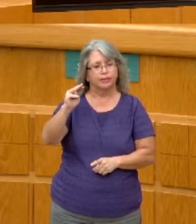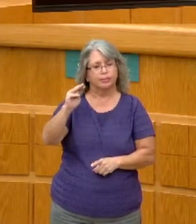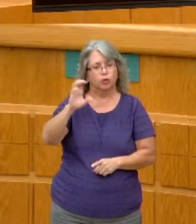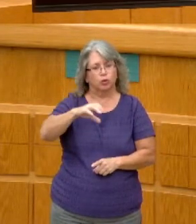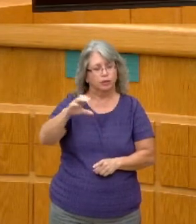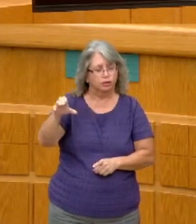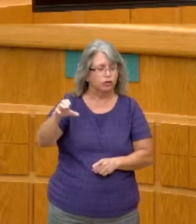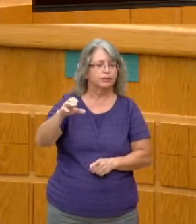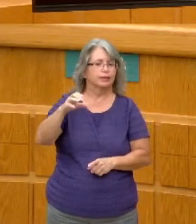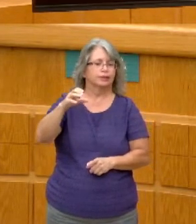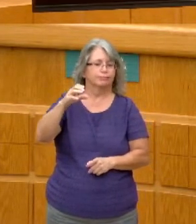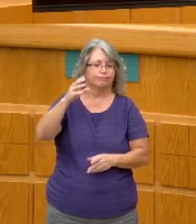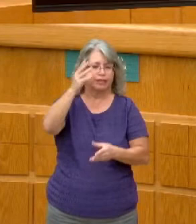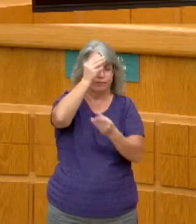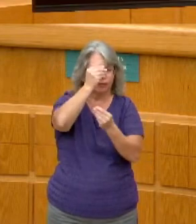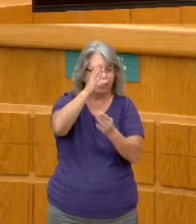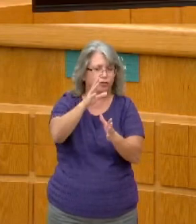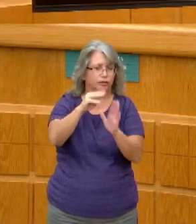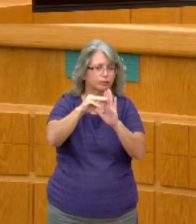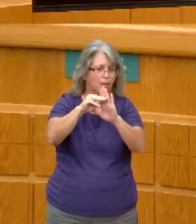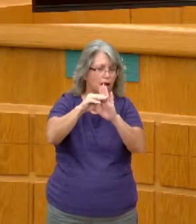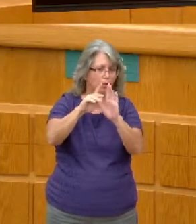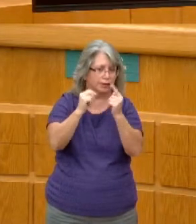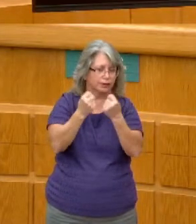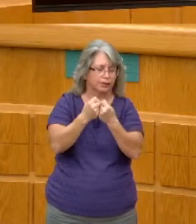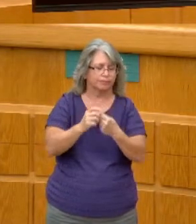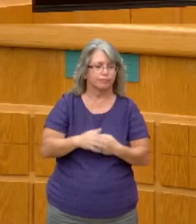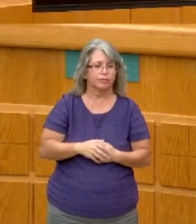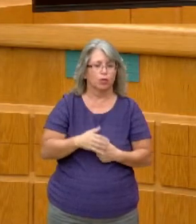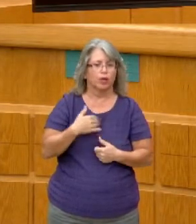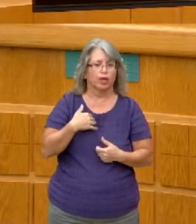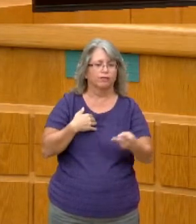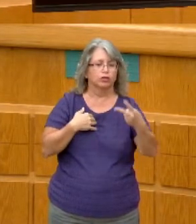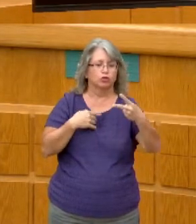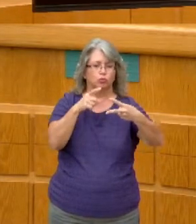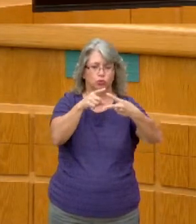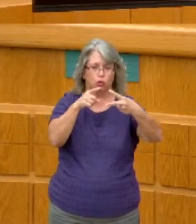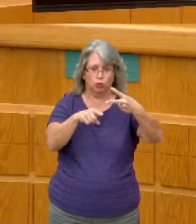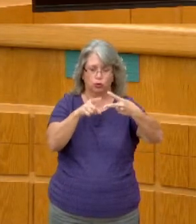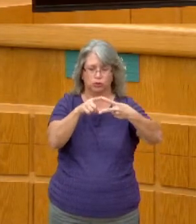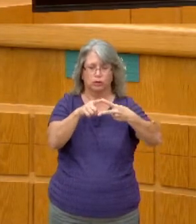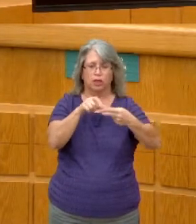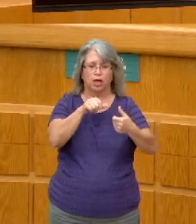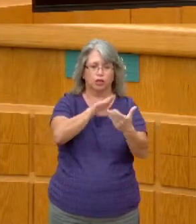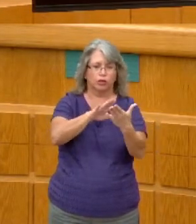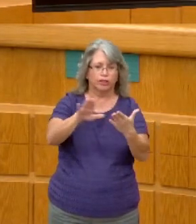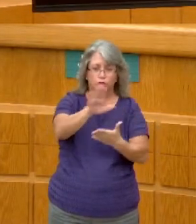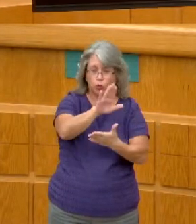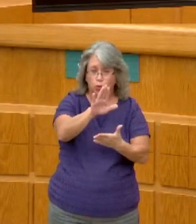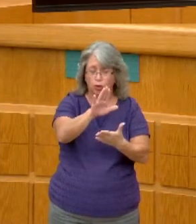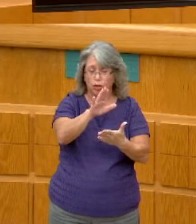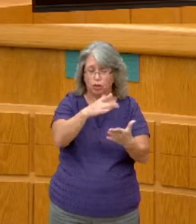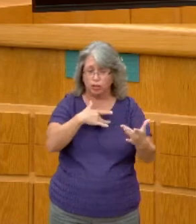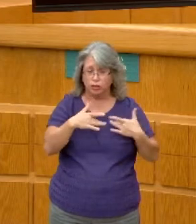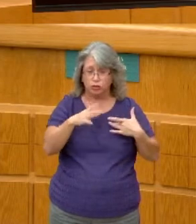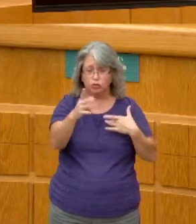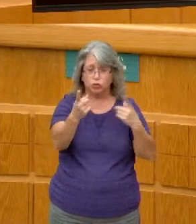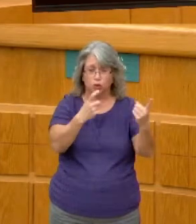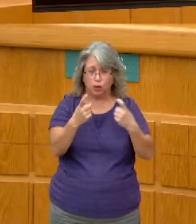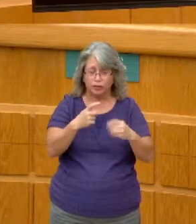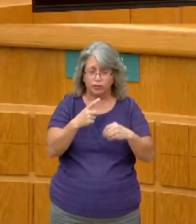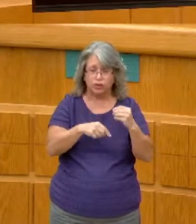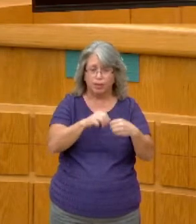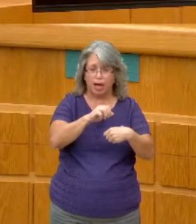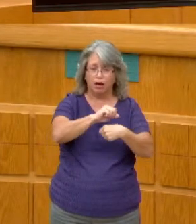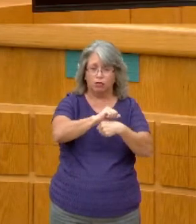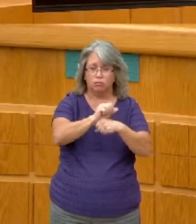team. We have two objectives on the modeling team. One is to address your concerns and questions about COVID-19, and the